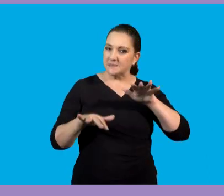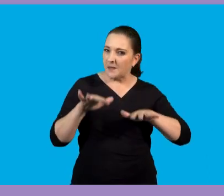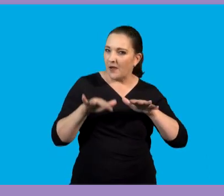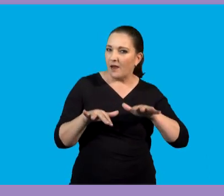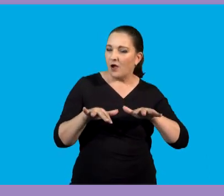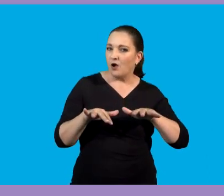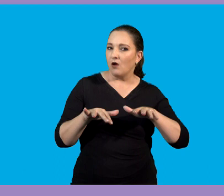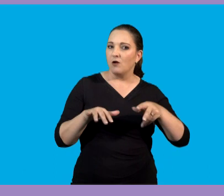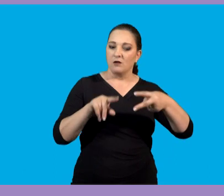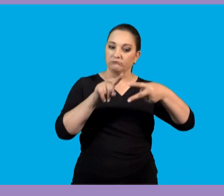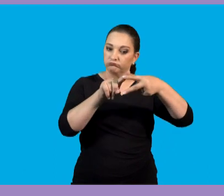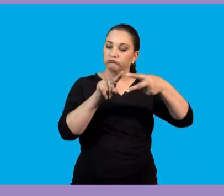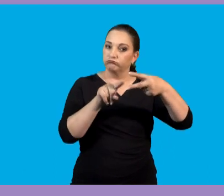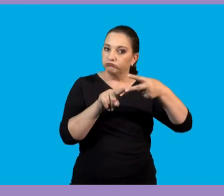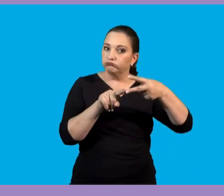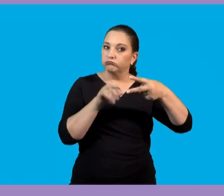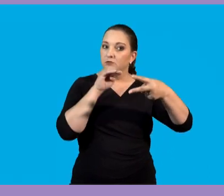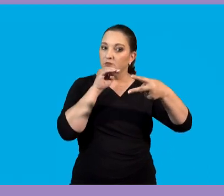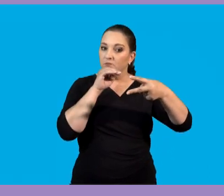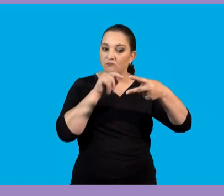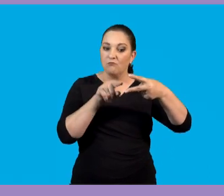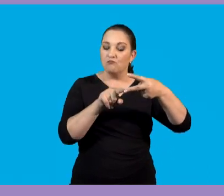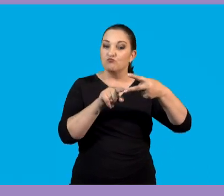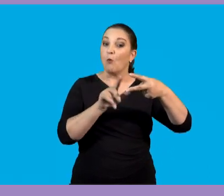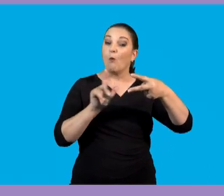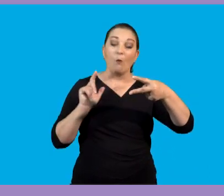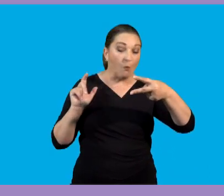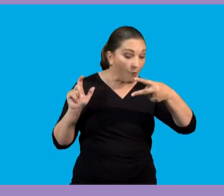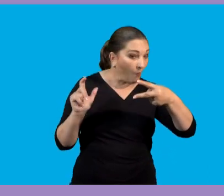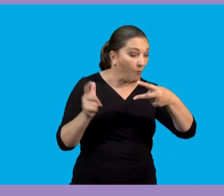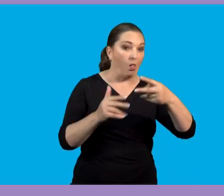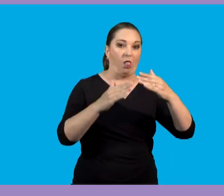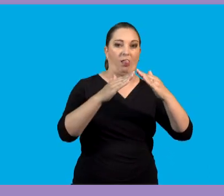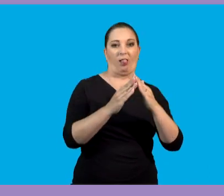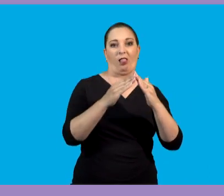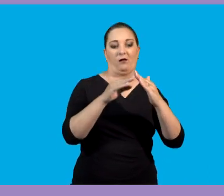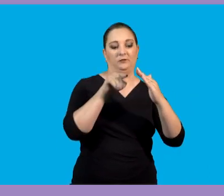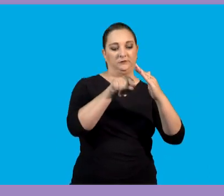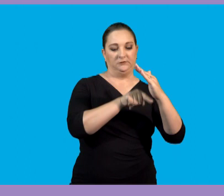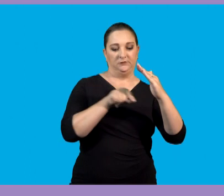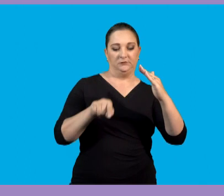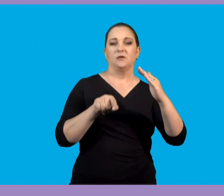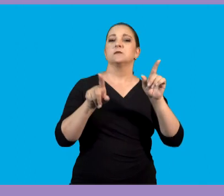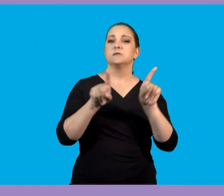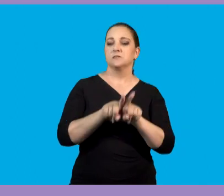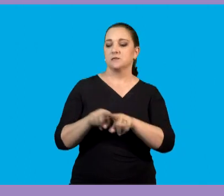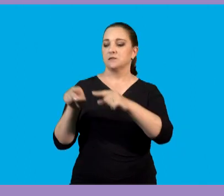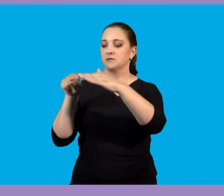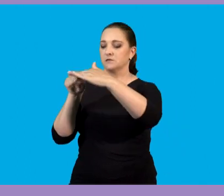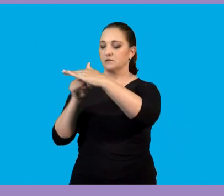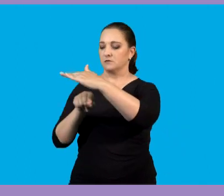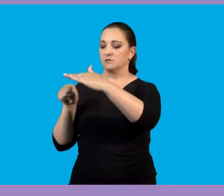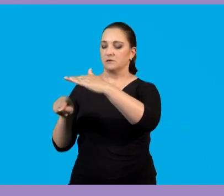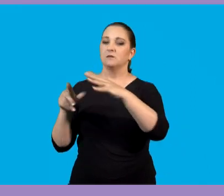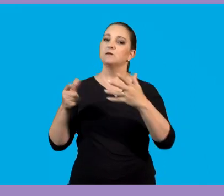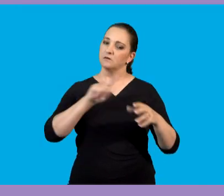be similar, all of the corresponding angles must be equal. And as we have just shown there, all of